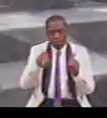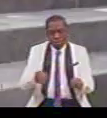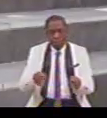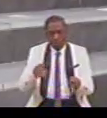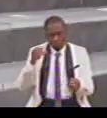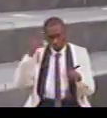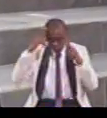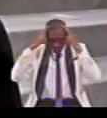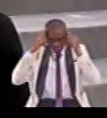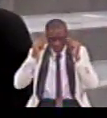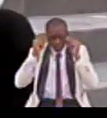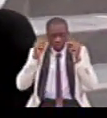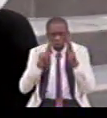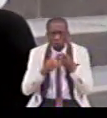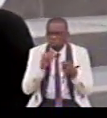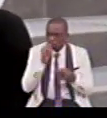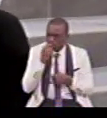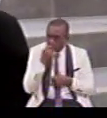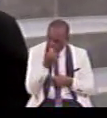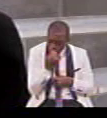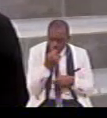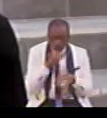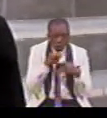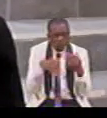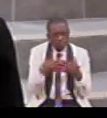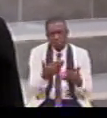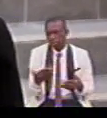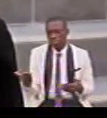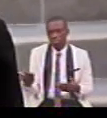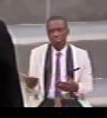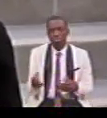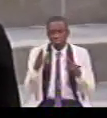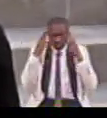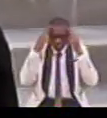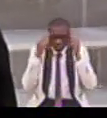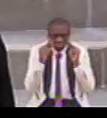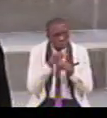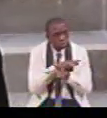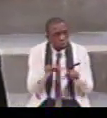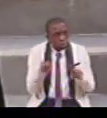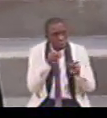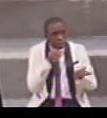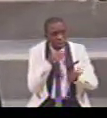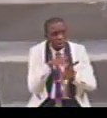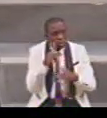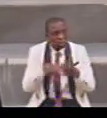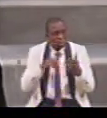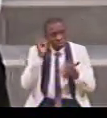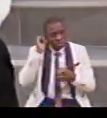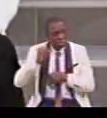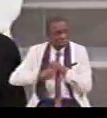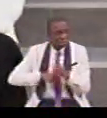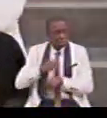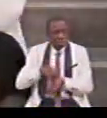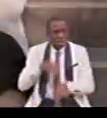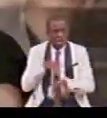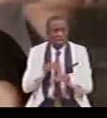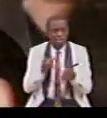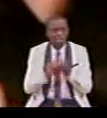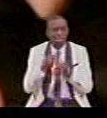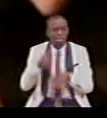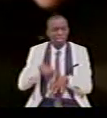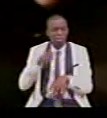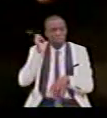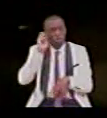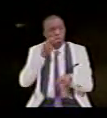wasn't looking at what he suffered at that present time he was looking at the future and if we don't